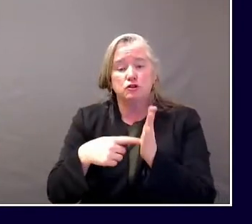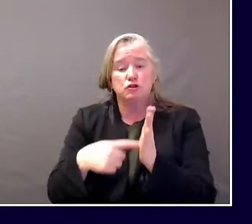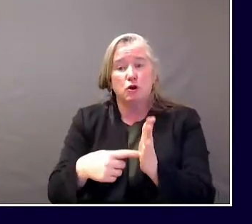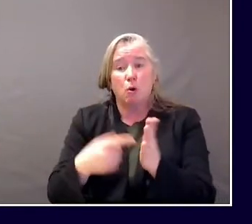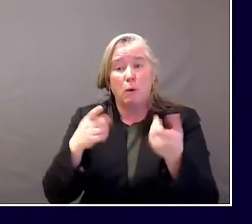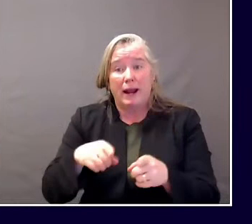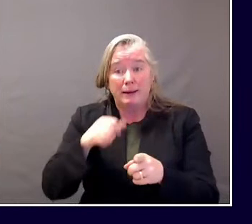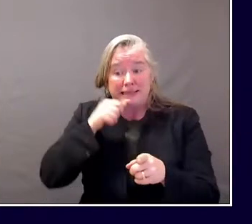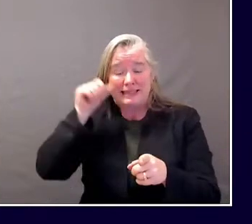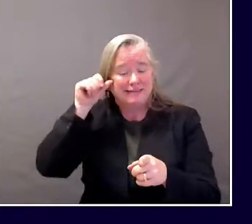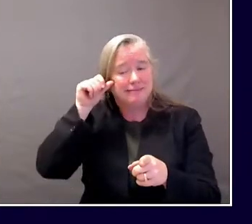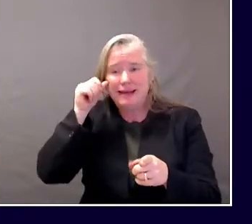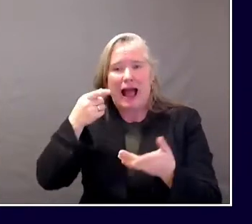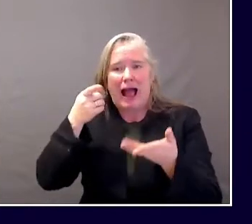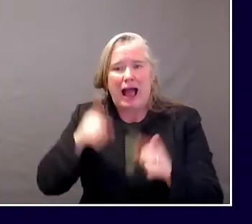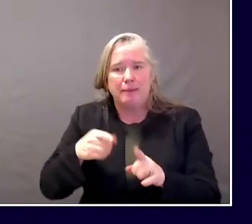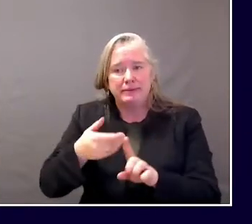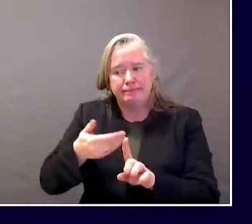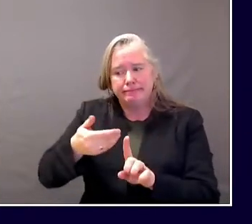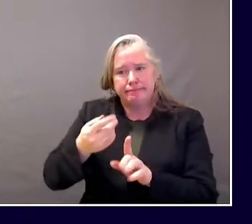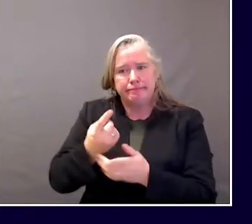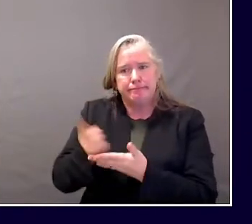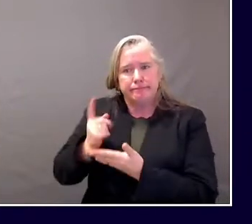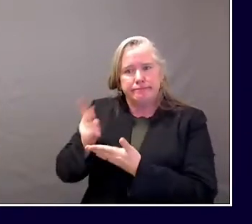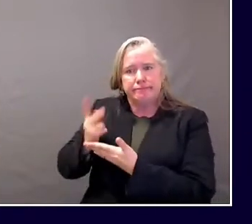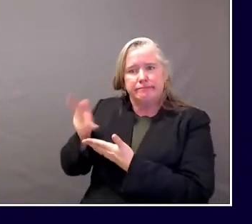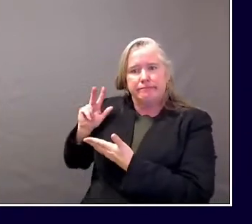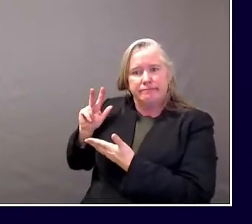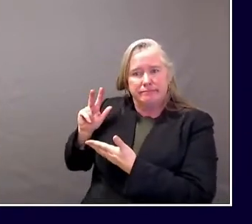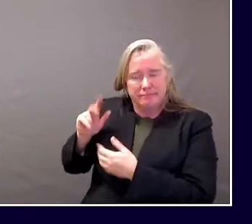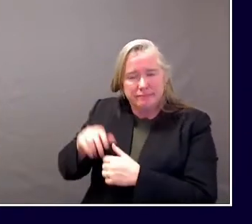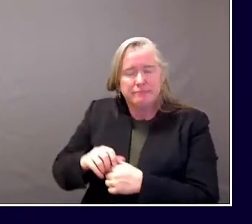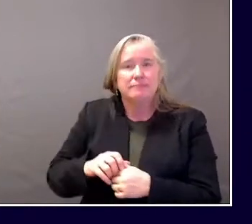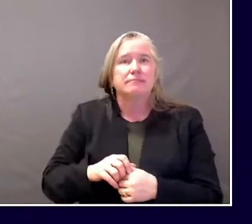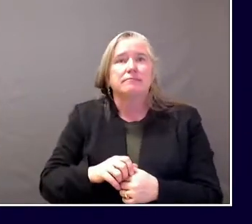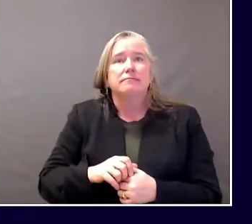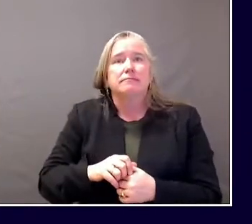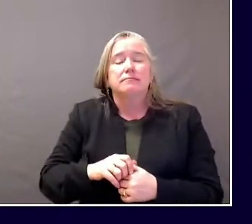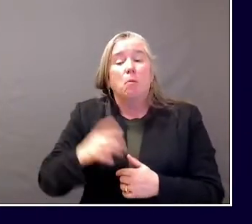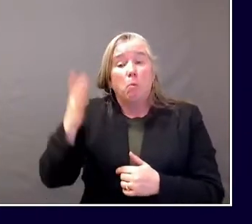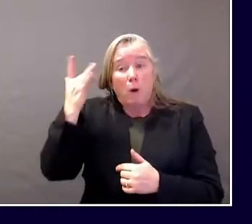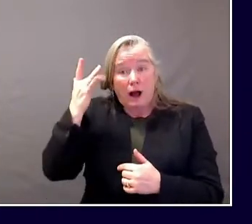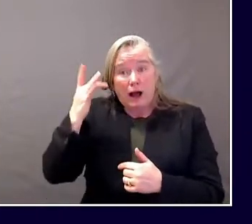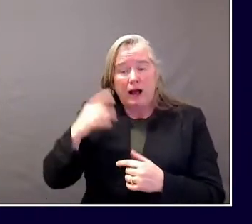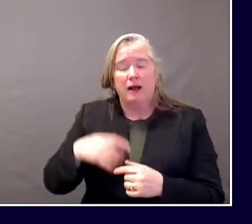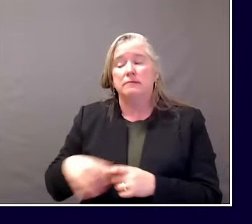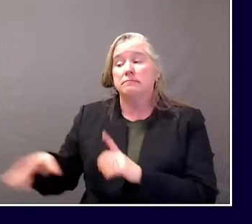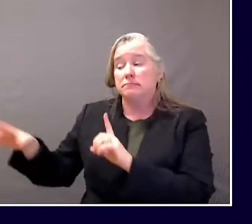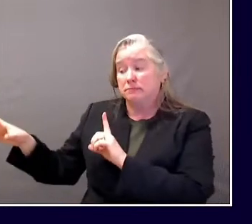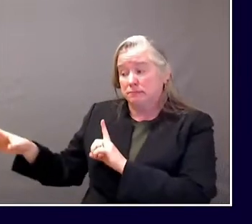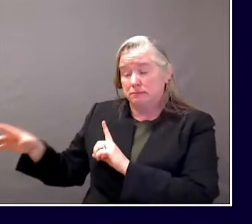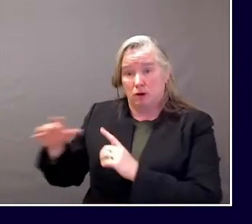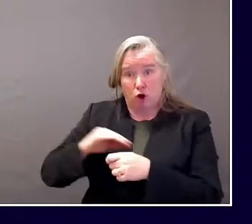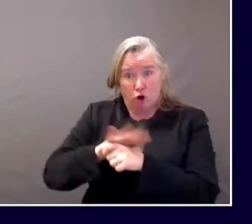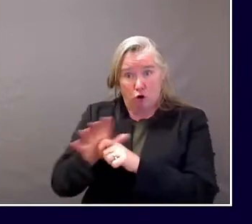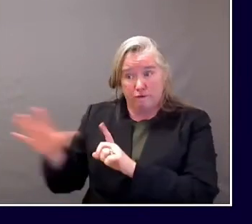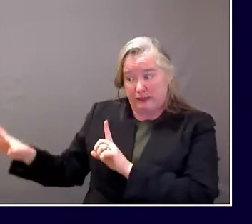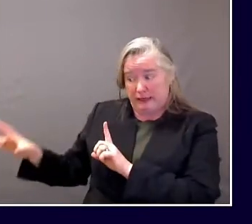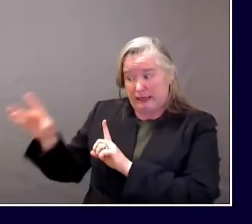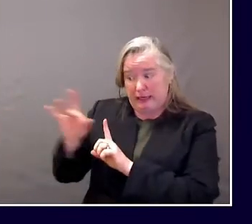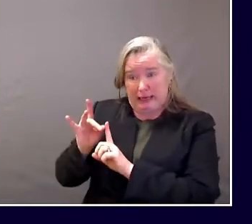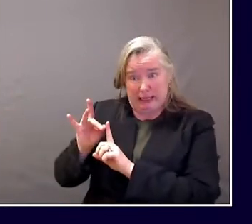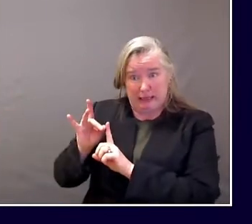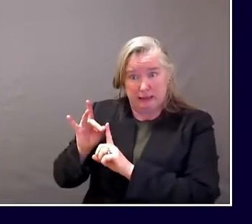we report a new case of COVID, we're actually talking about a transmission event, a virus going from person to